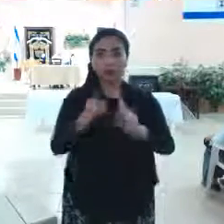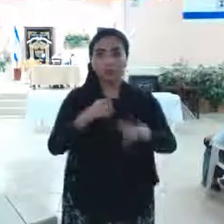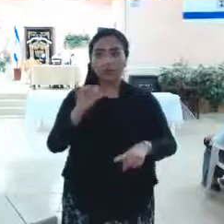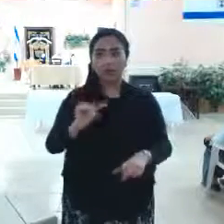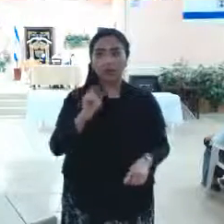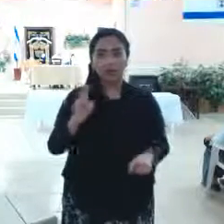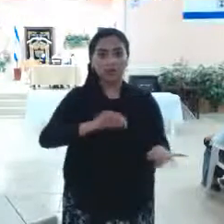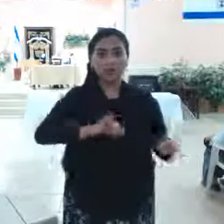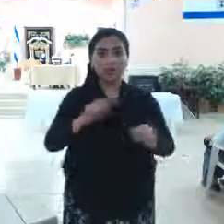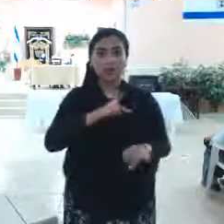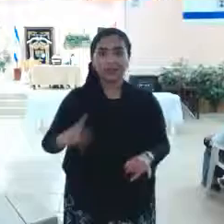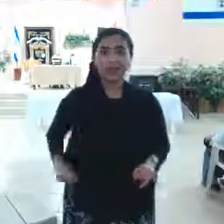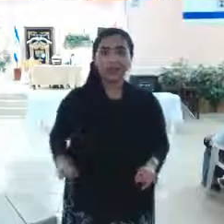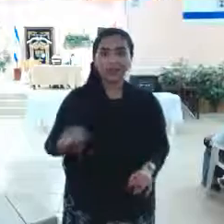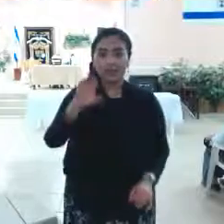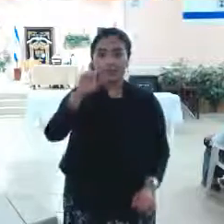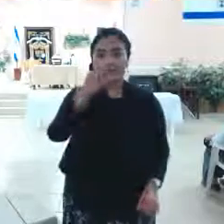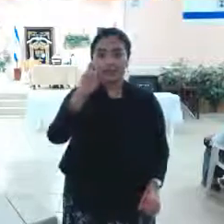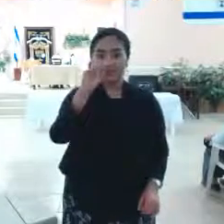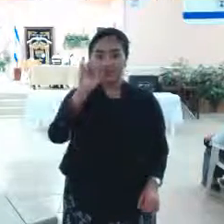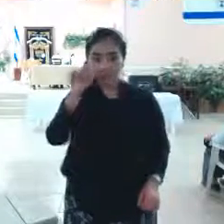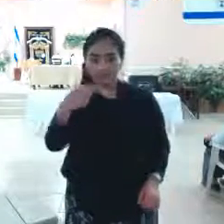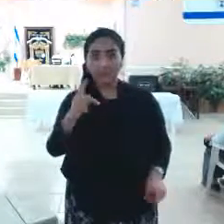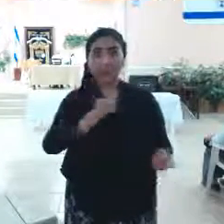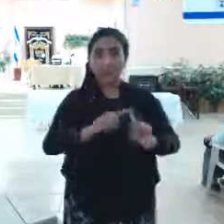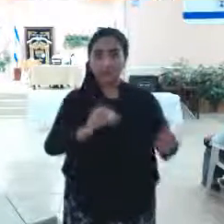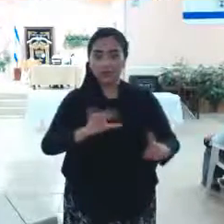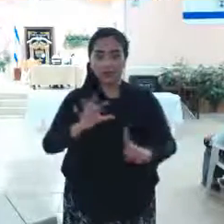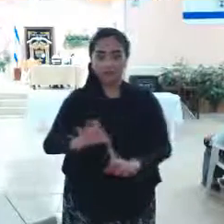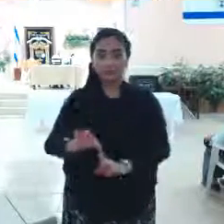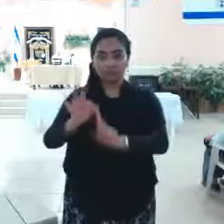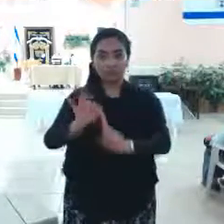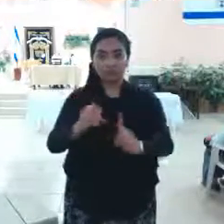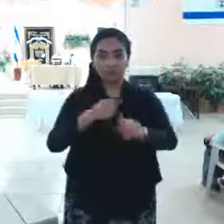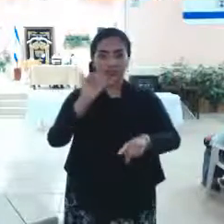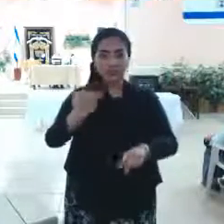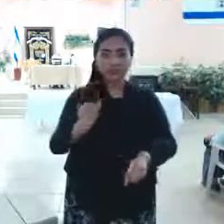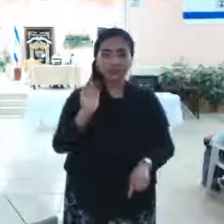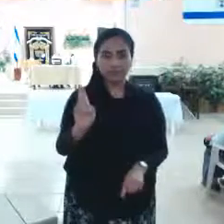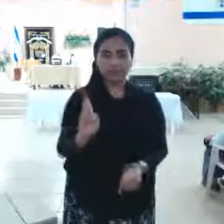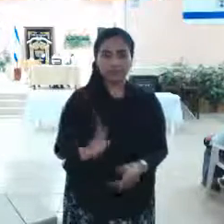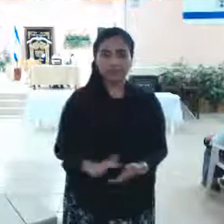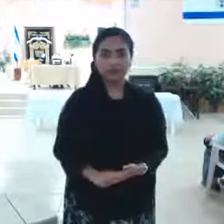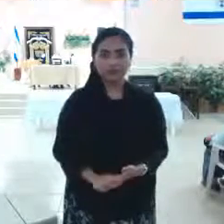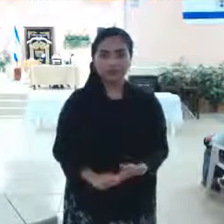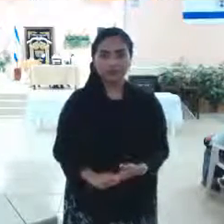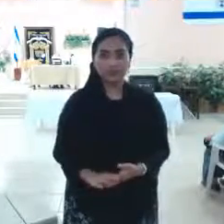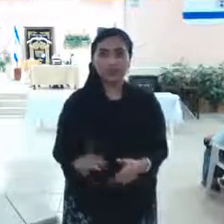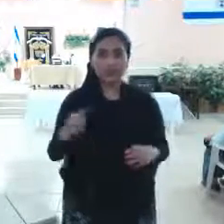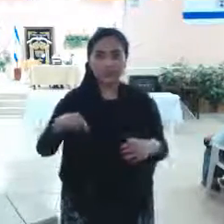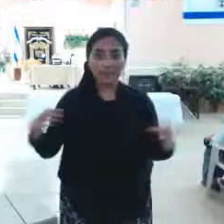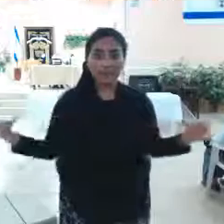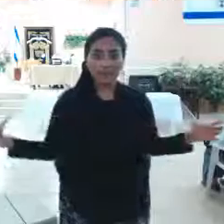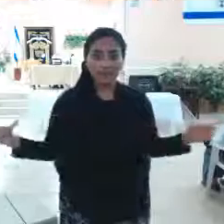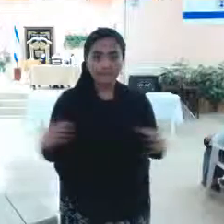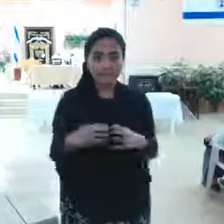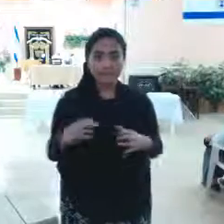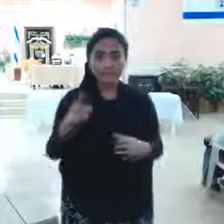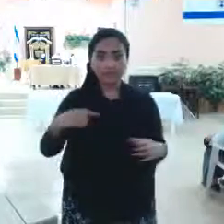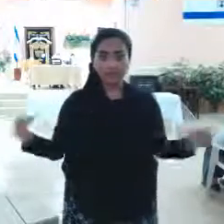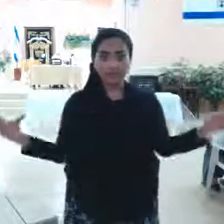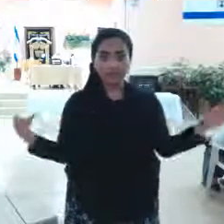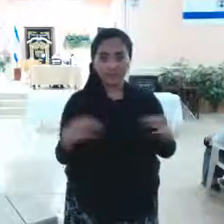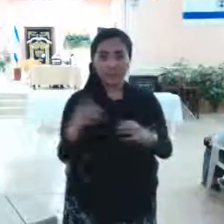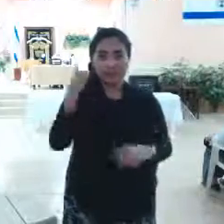the chosen of Yahweh does, just in the case of the king Hezekiah, but the ones that are chosen from Yahweh. So they joined the